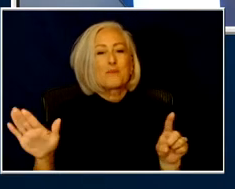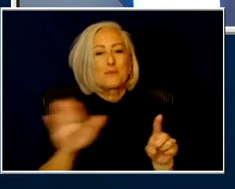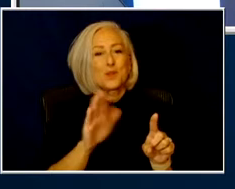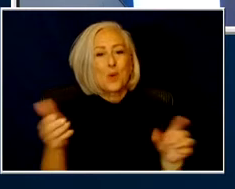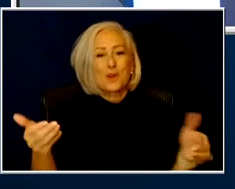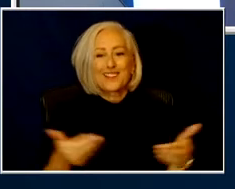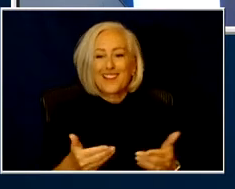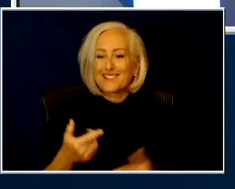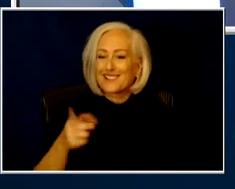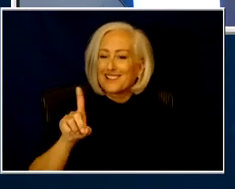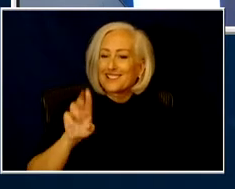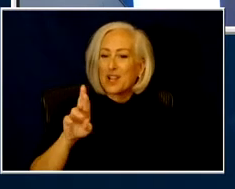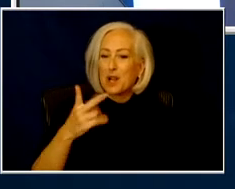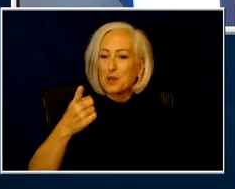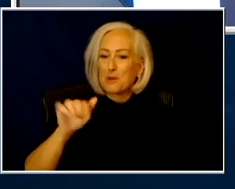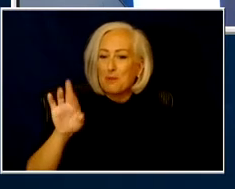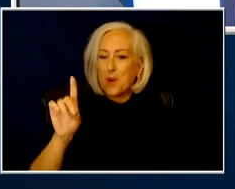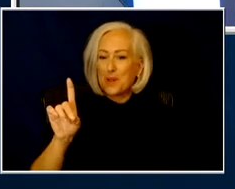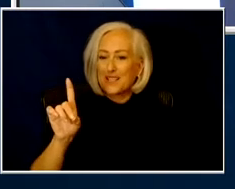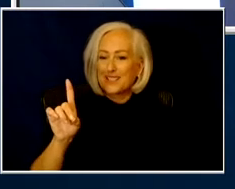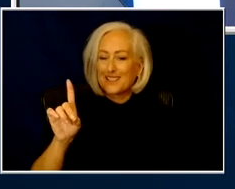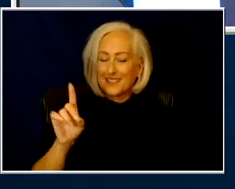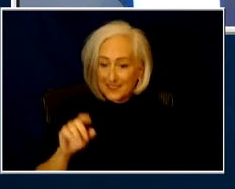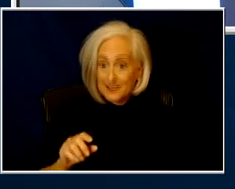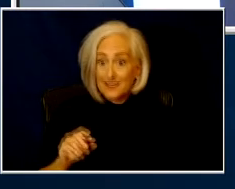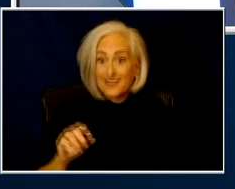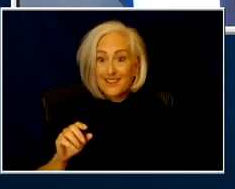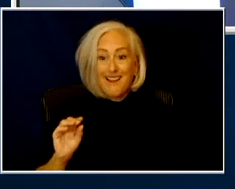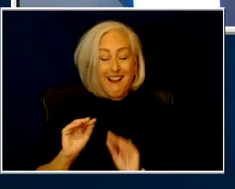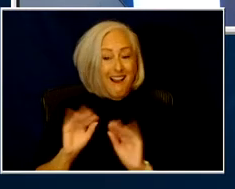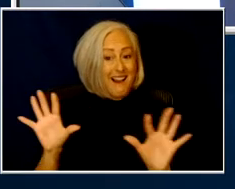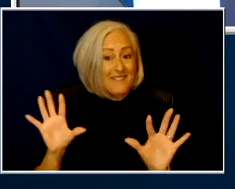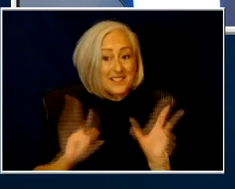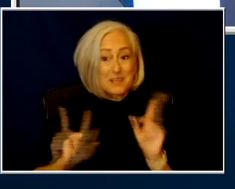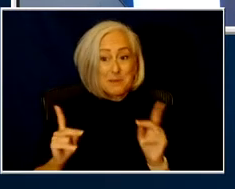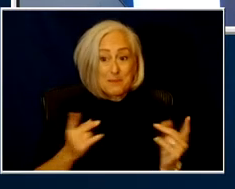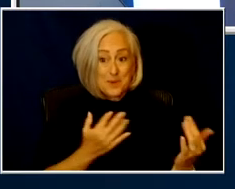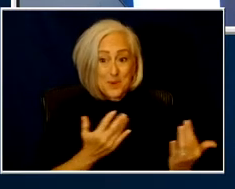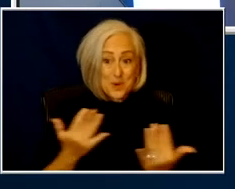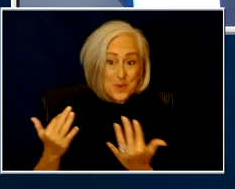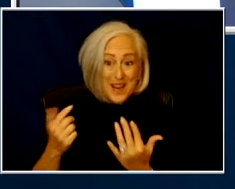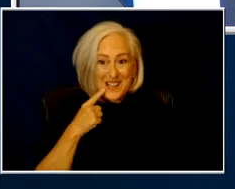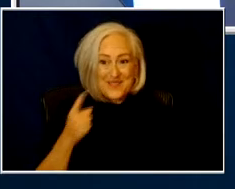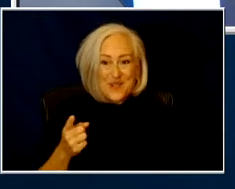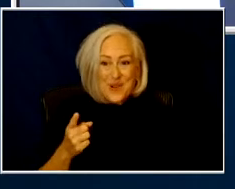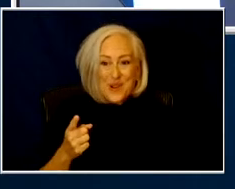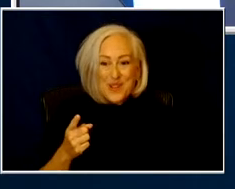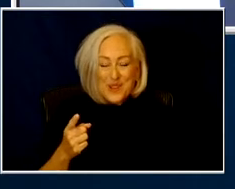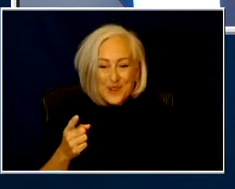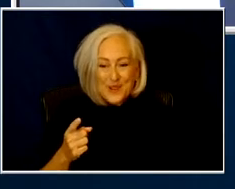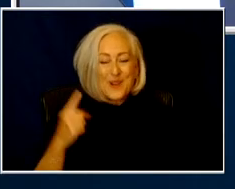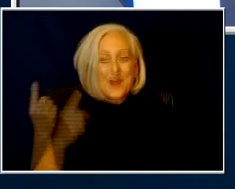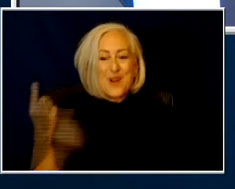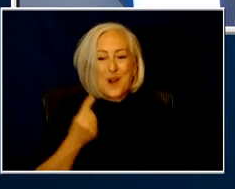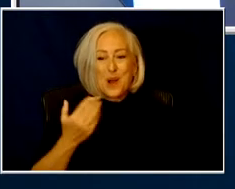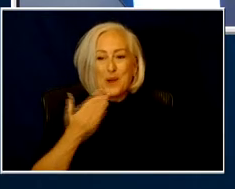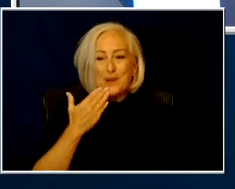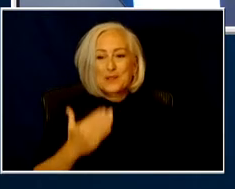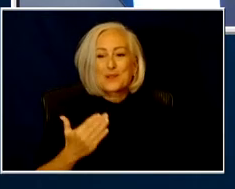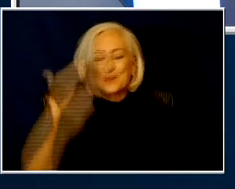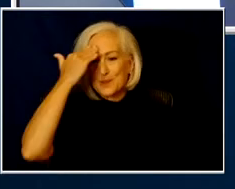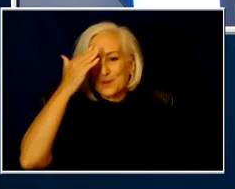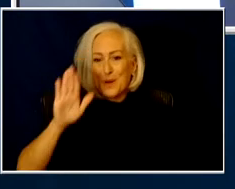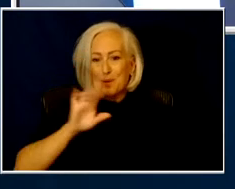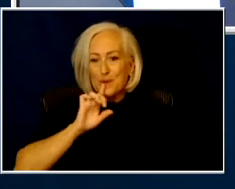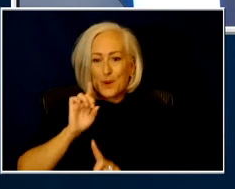Poland you know obviously people were waiting in the wings and had some questions for you it's uh it's always good to hear your answers any